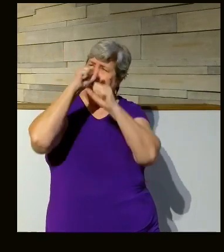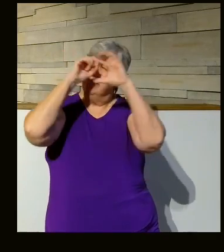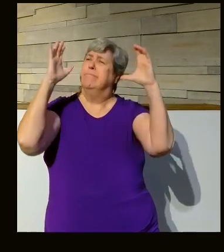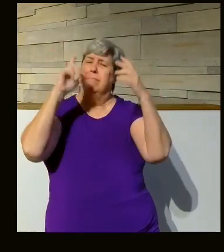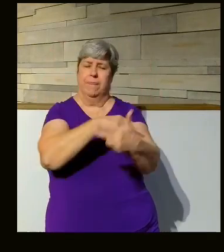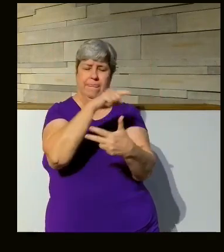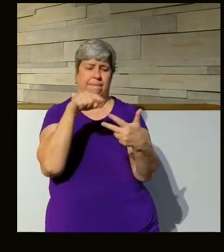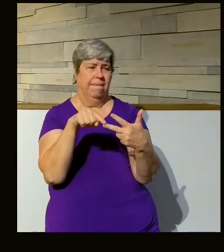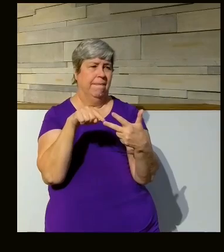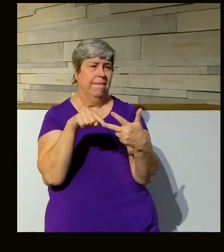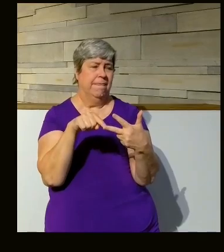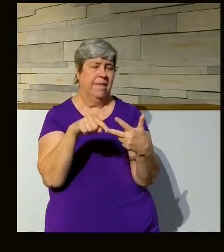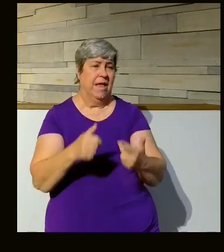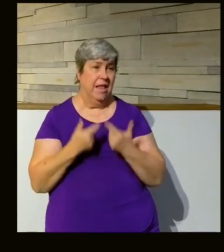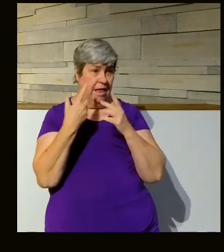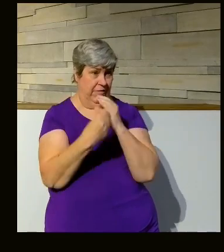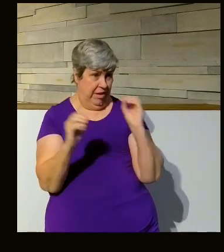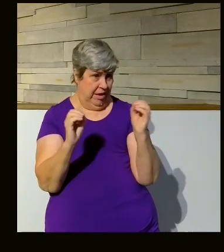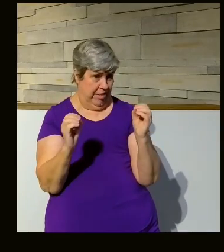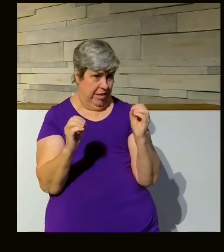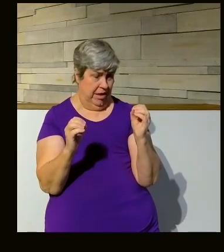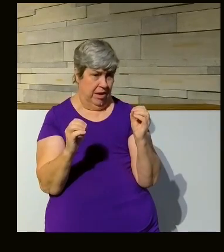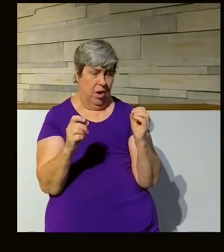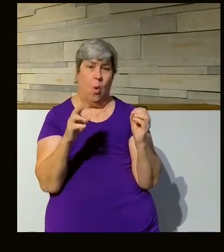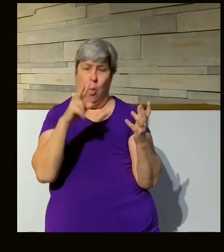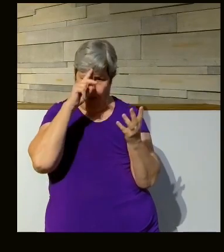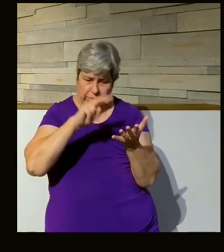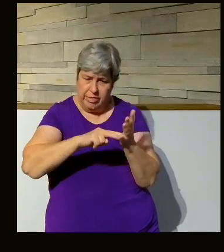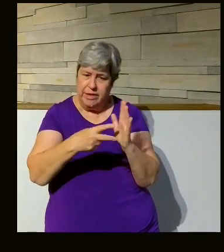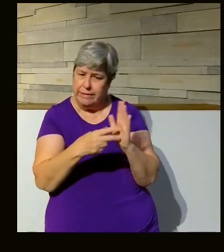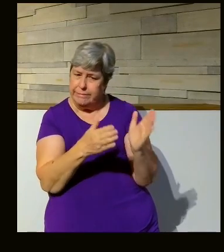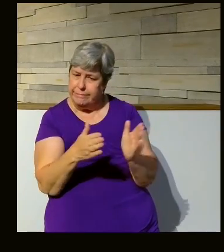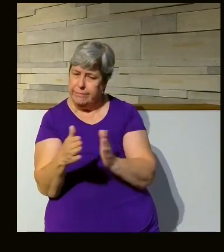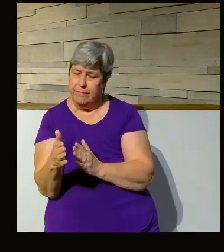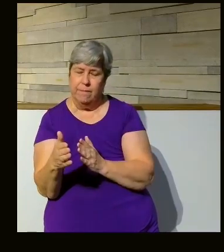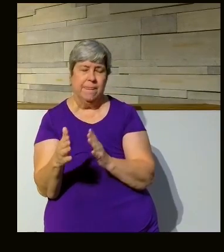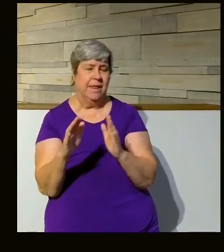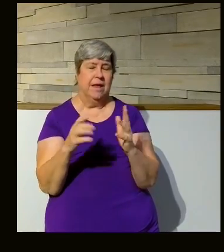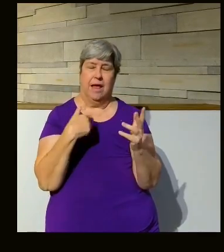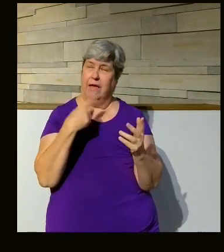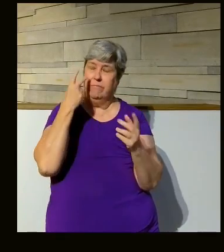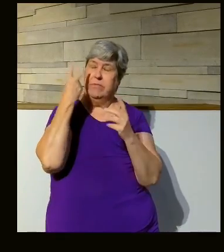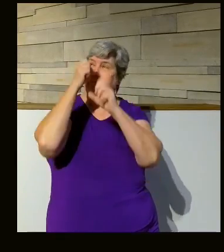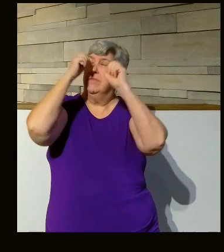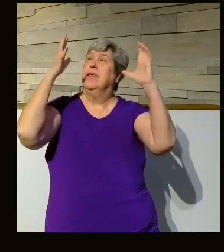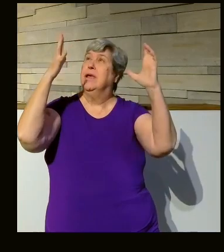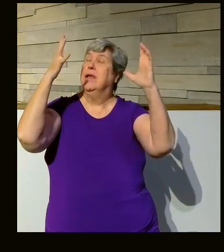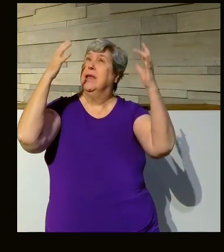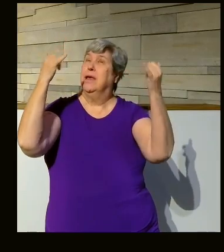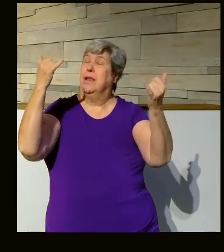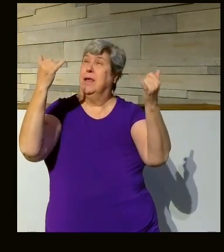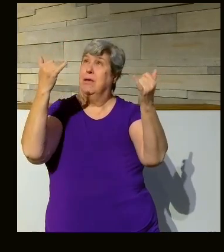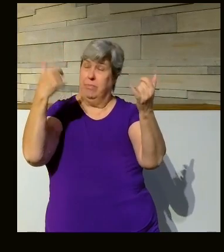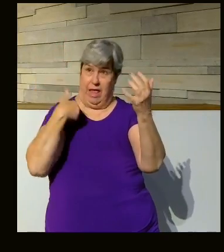like? And then the next point, life lacking nothing, the intention. All right? This is where, all right, I've seen it. Now